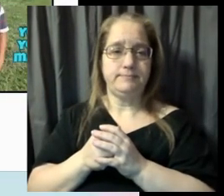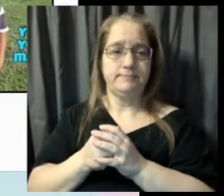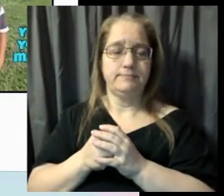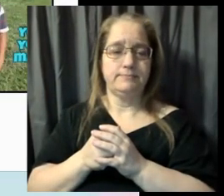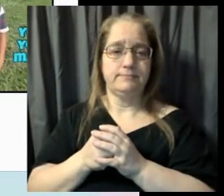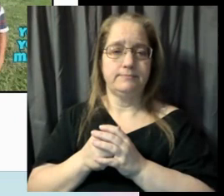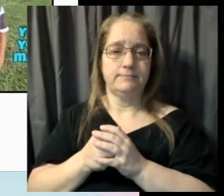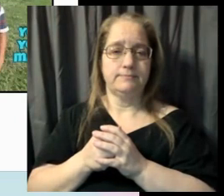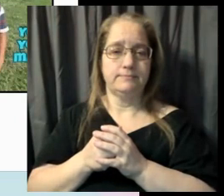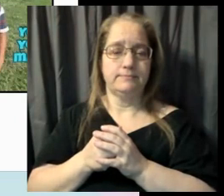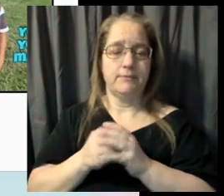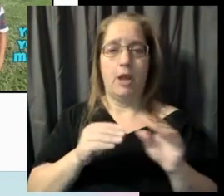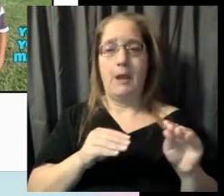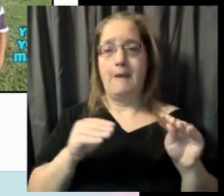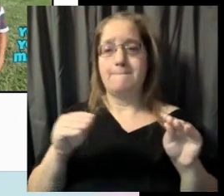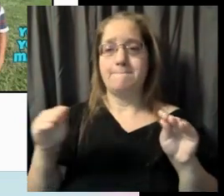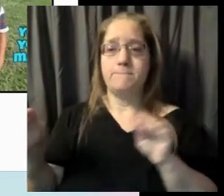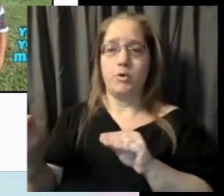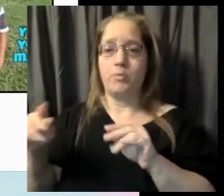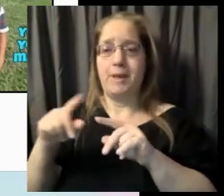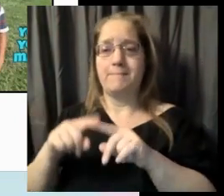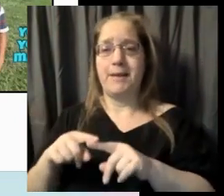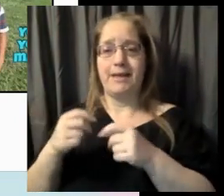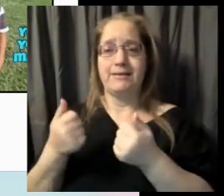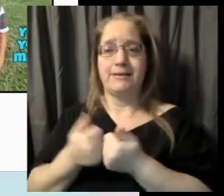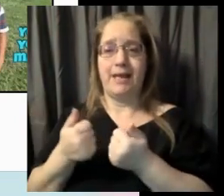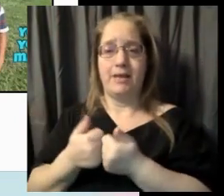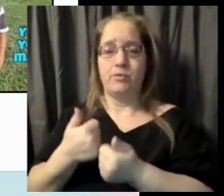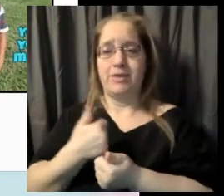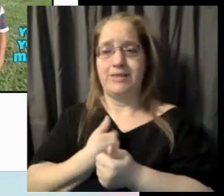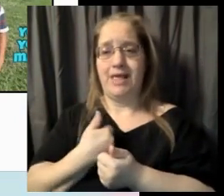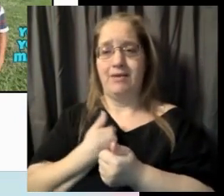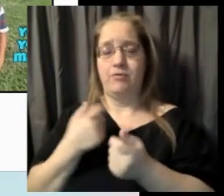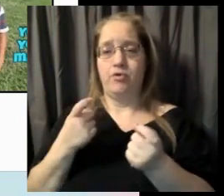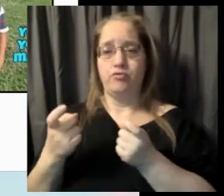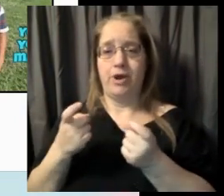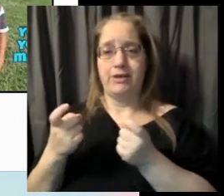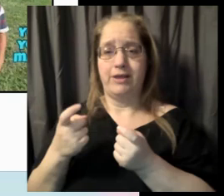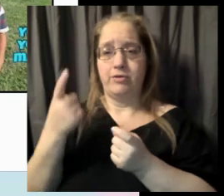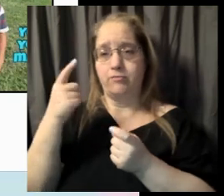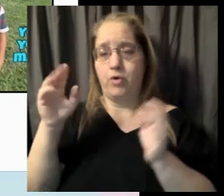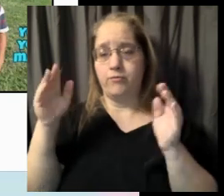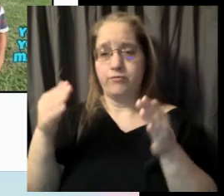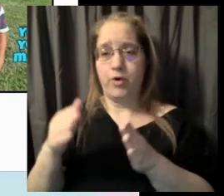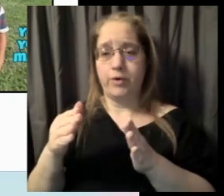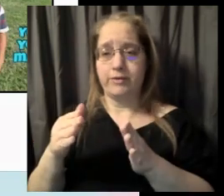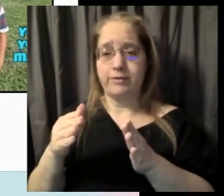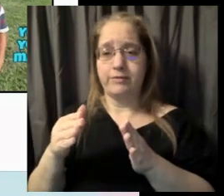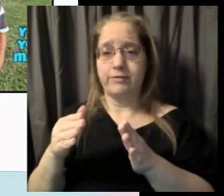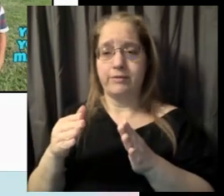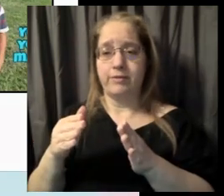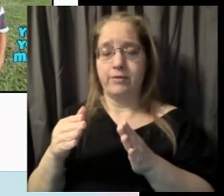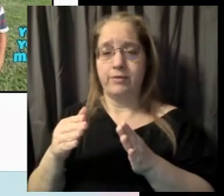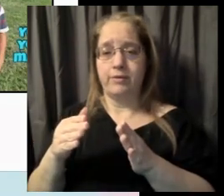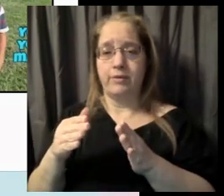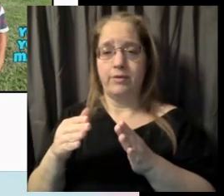And finally, we have those movement-based games with self-regulation and focus while also burning off